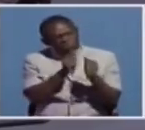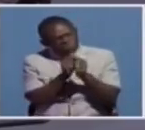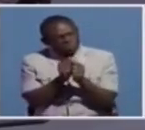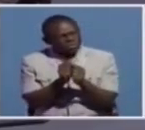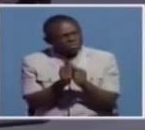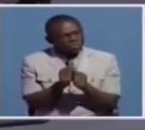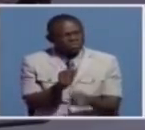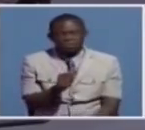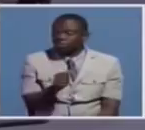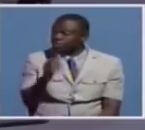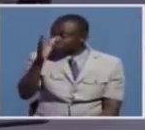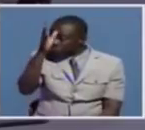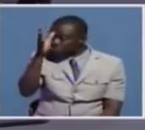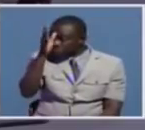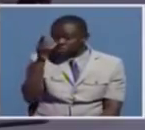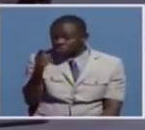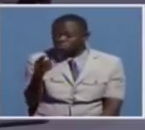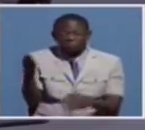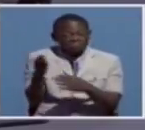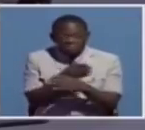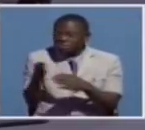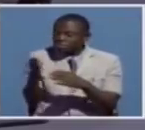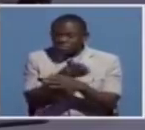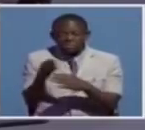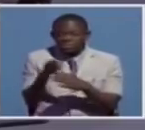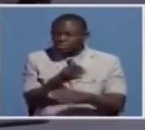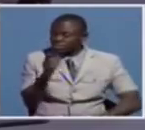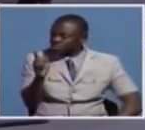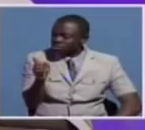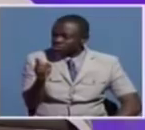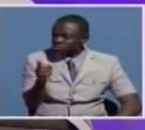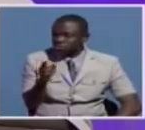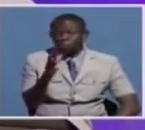was still busy. The person we knew was my mom.